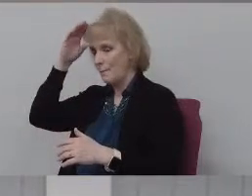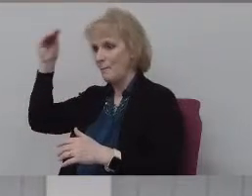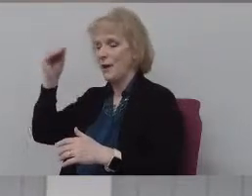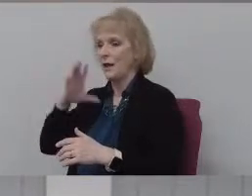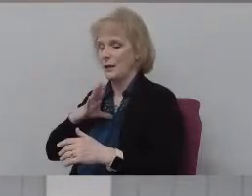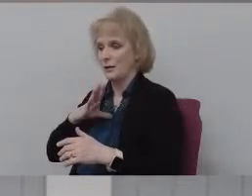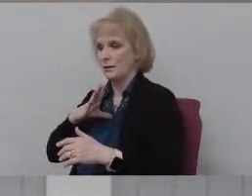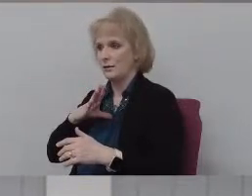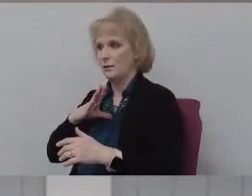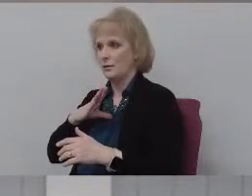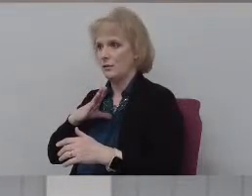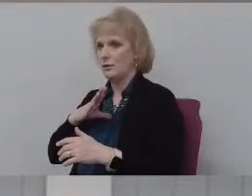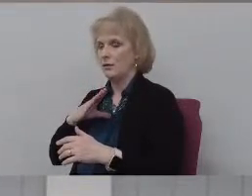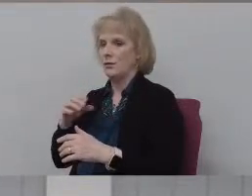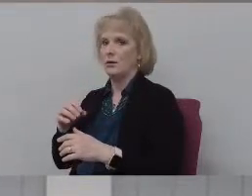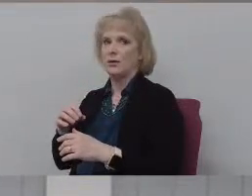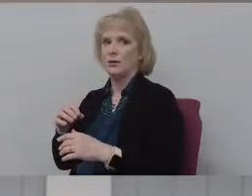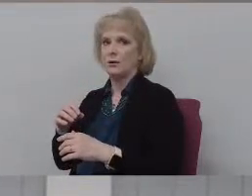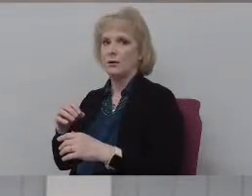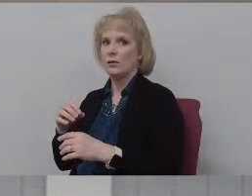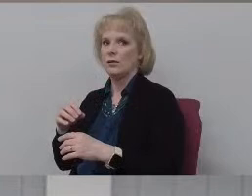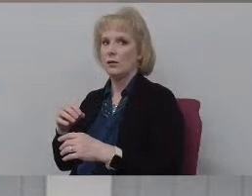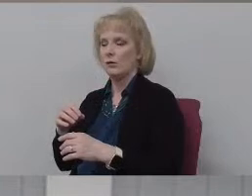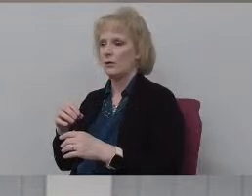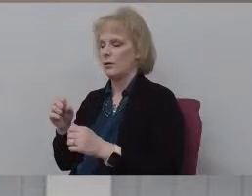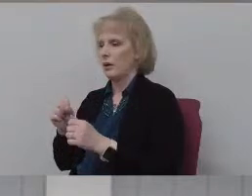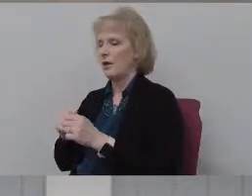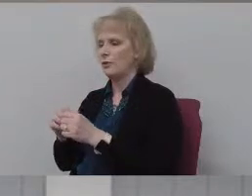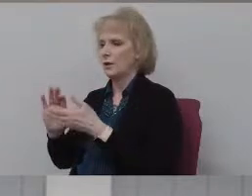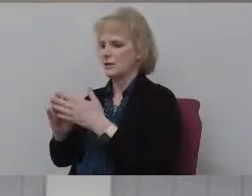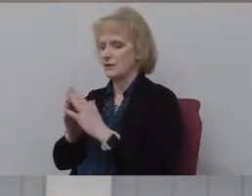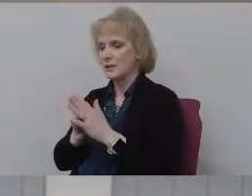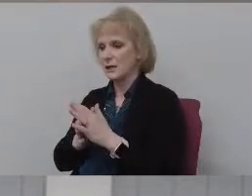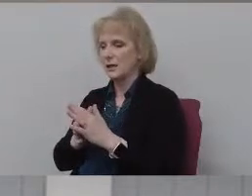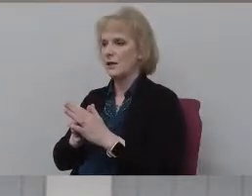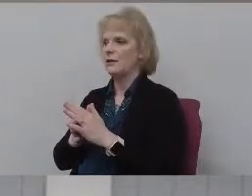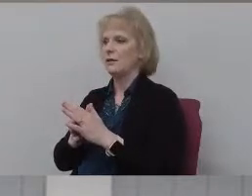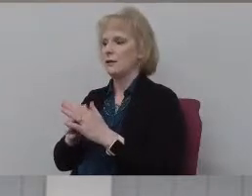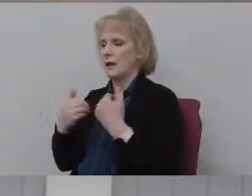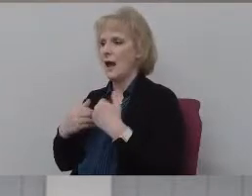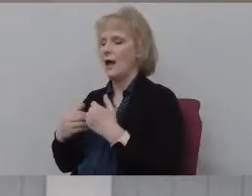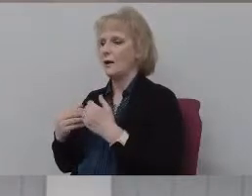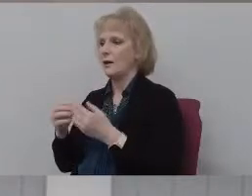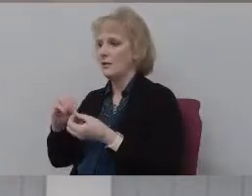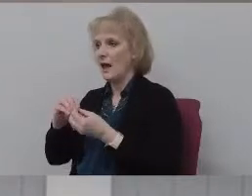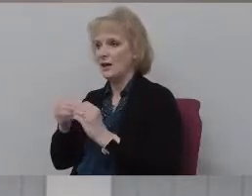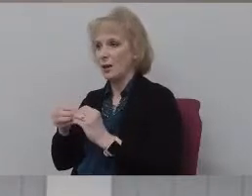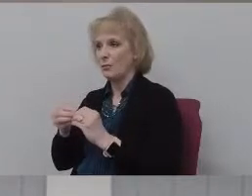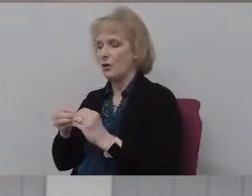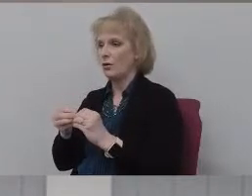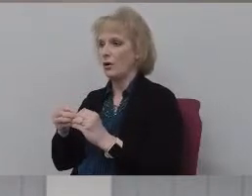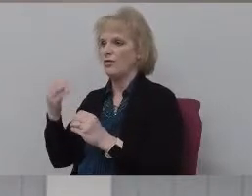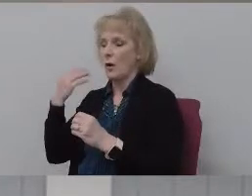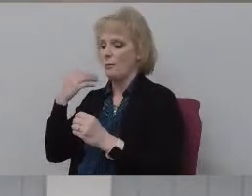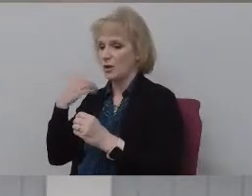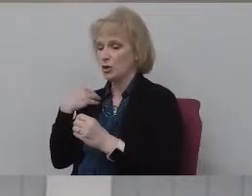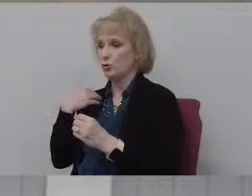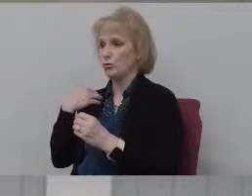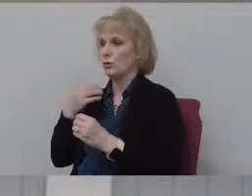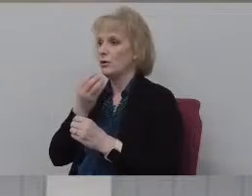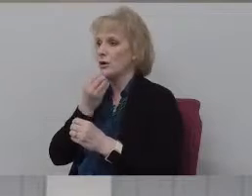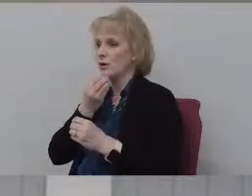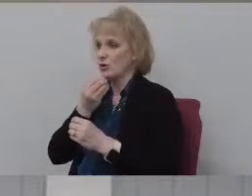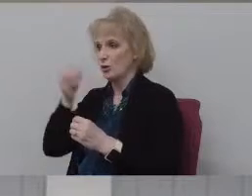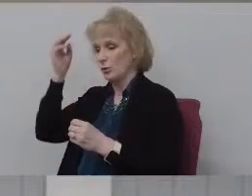In every city that did have a synagogue, or every city that did have that 10, that number of Jewish males, mature Jews, there